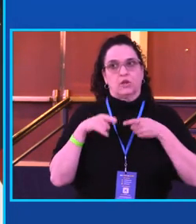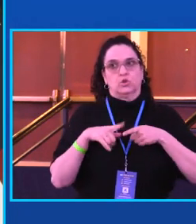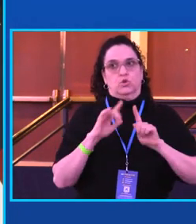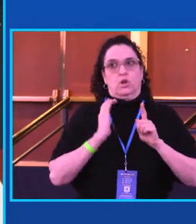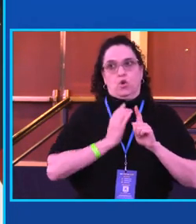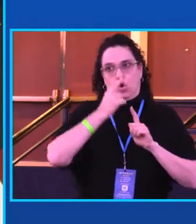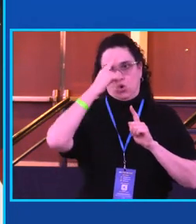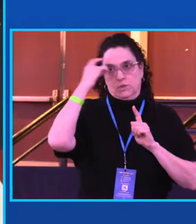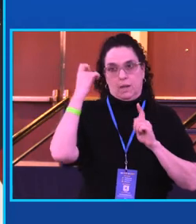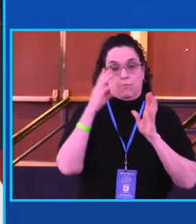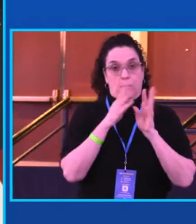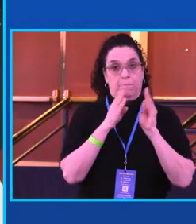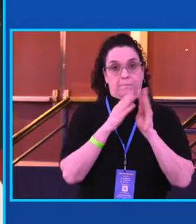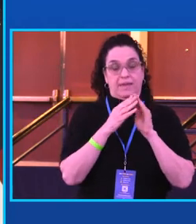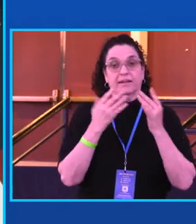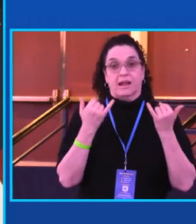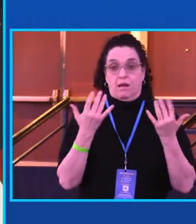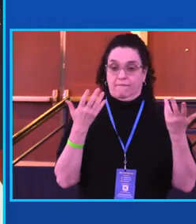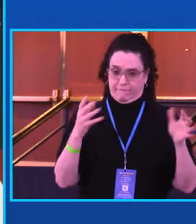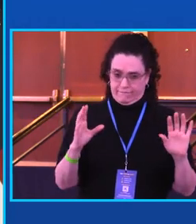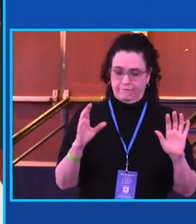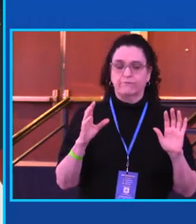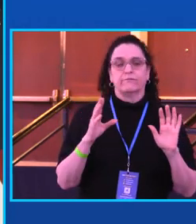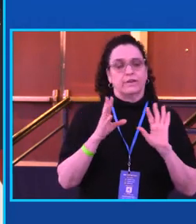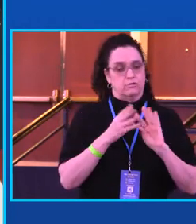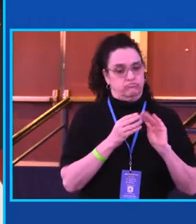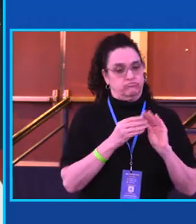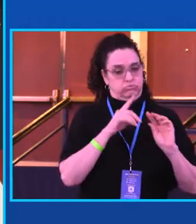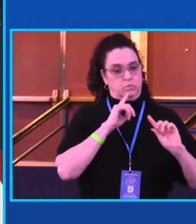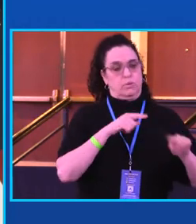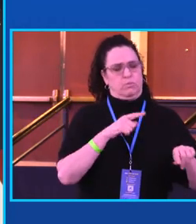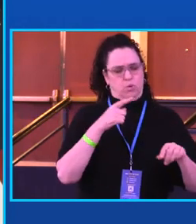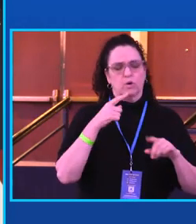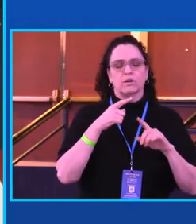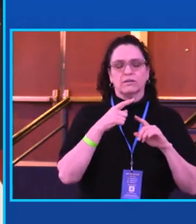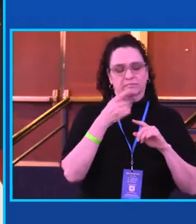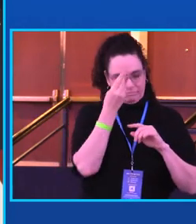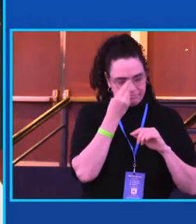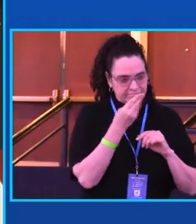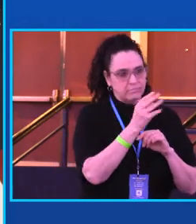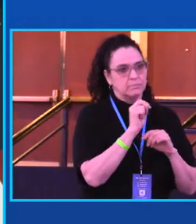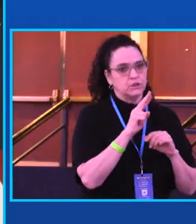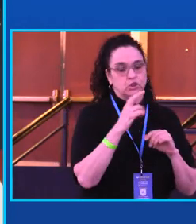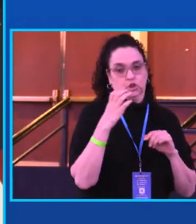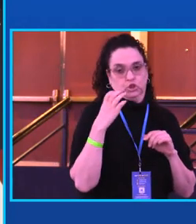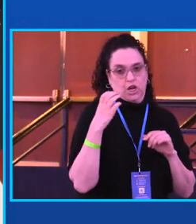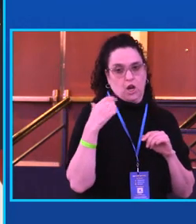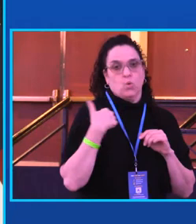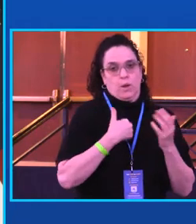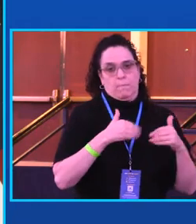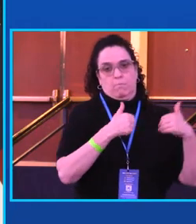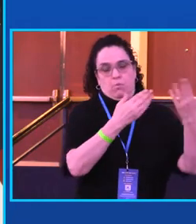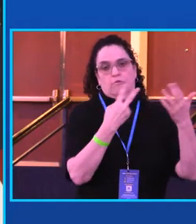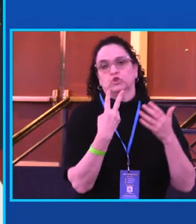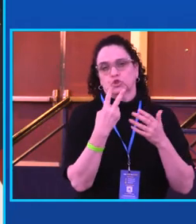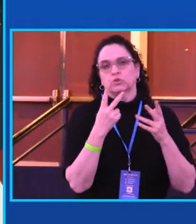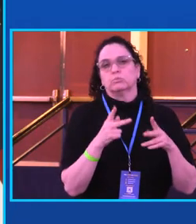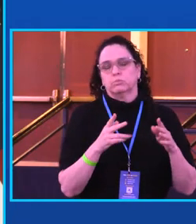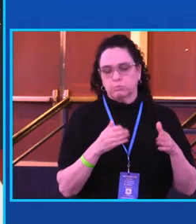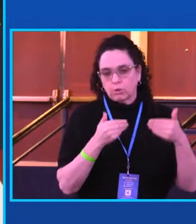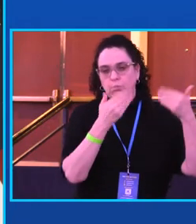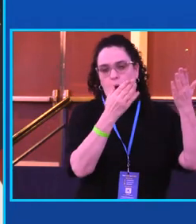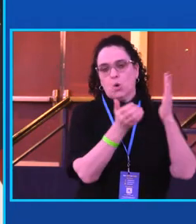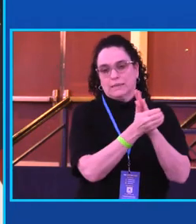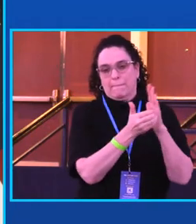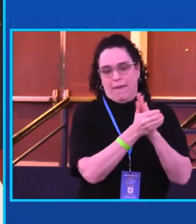meeting. With that, Mr. Chair, we move that the two proposed amendments to the